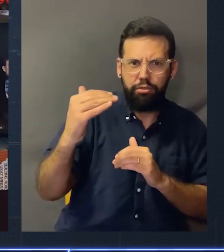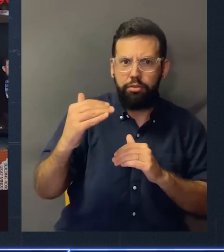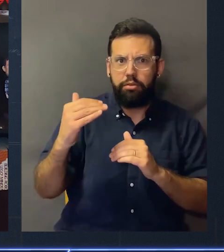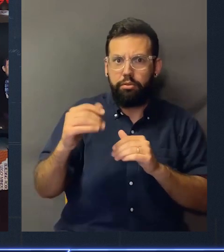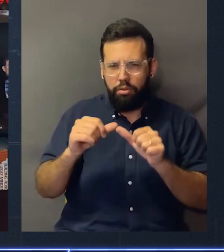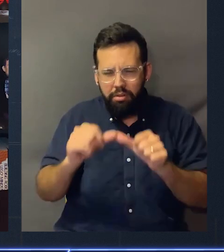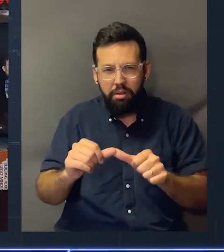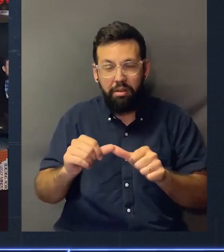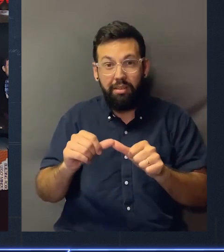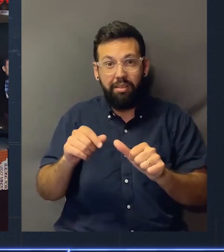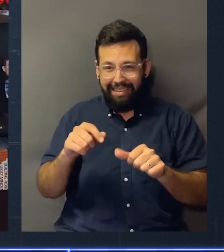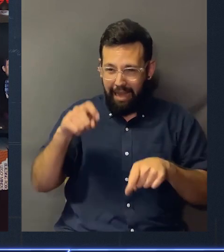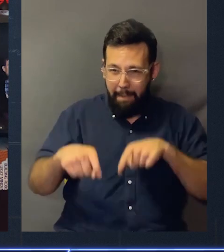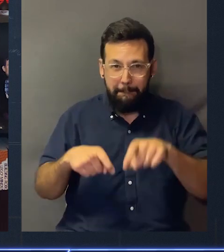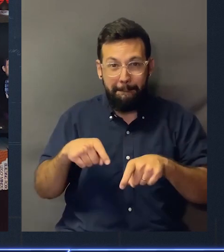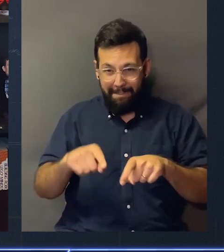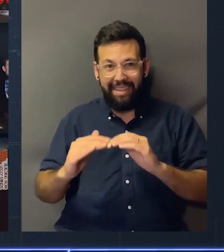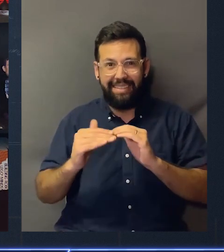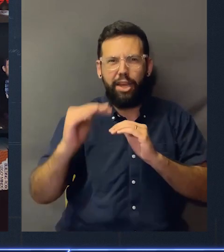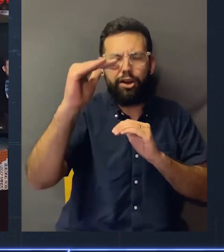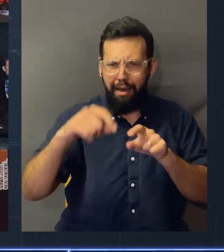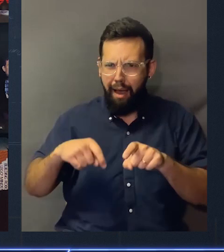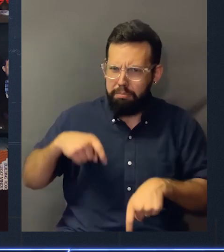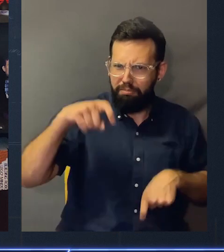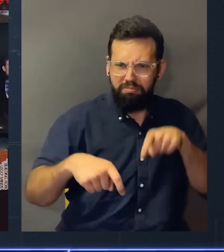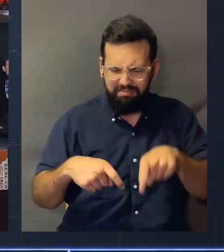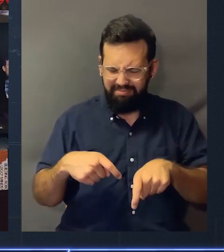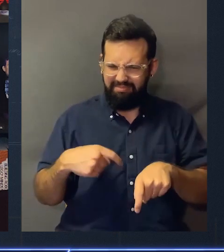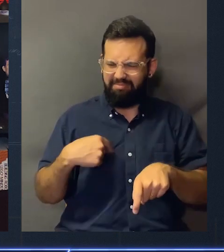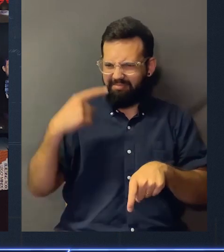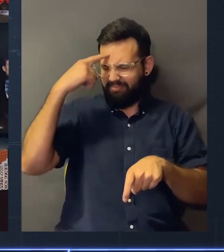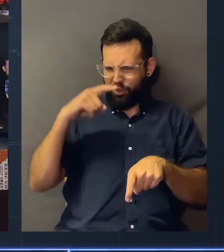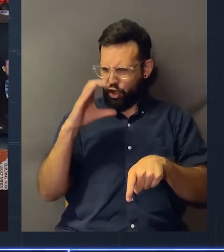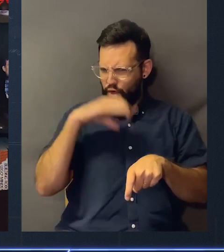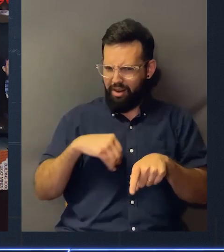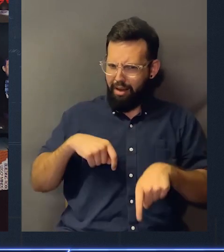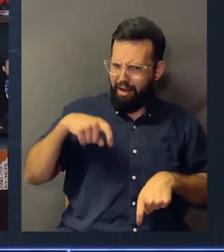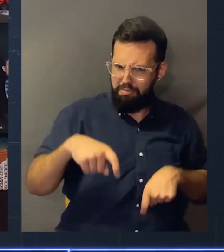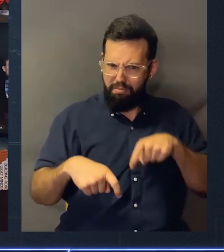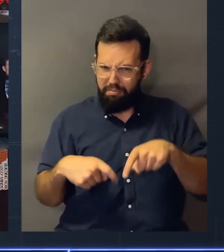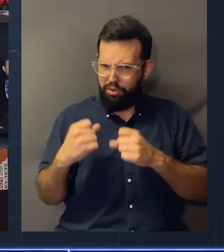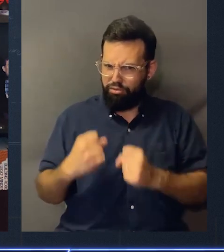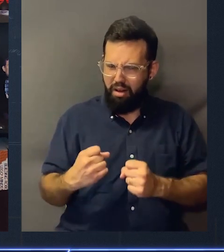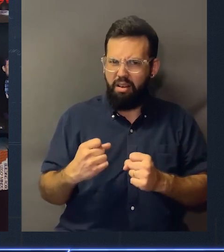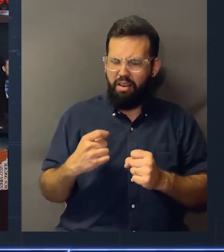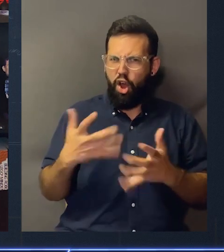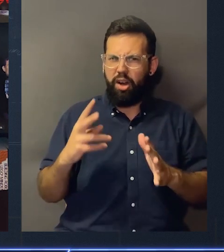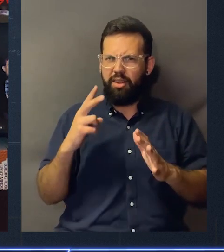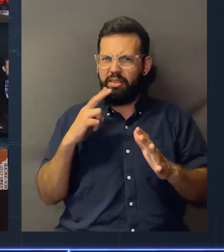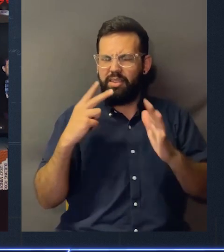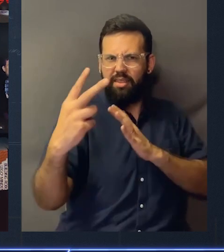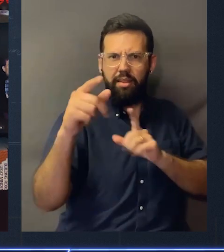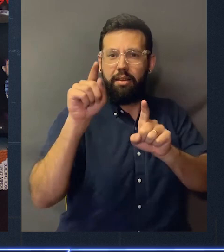to get up these steps and thinking, this is a little bit weird. And I'm thinking way ahead